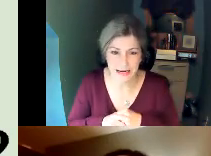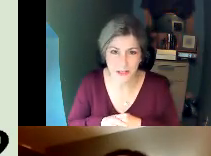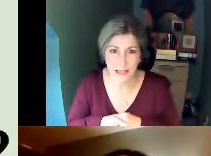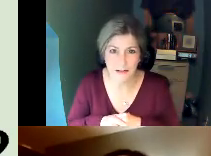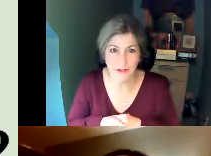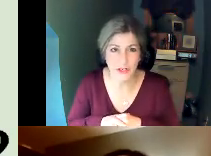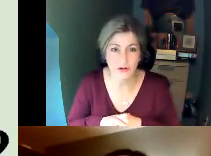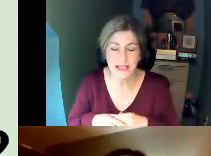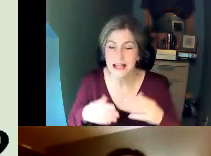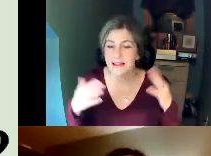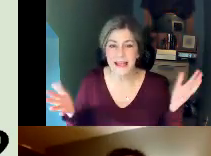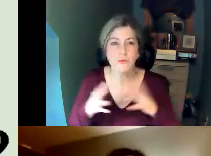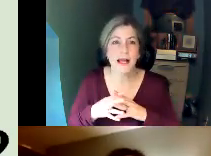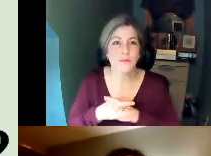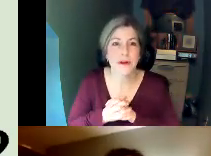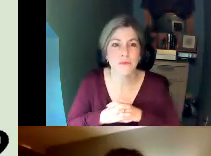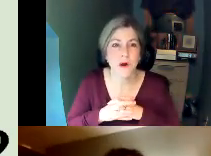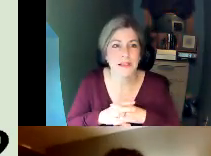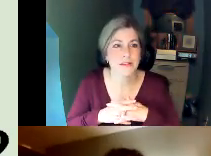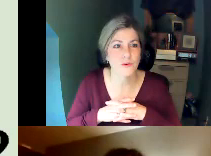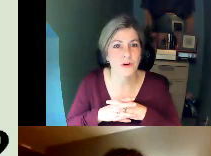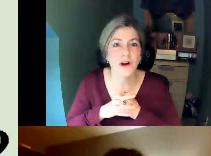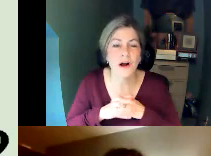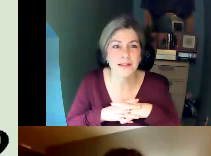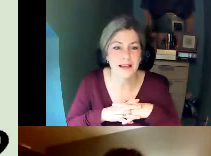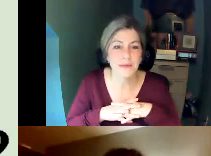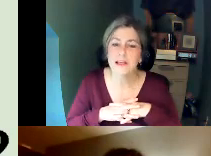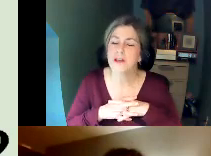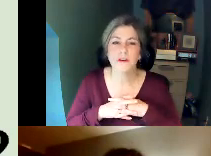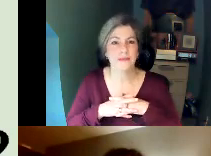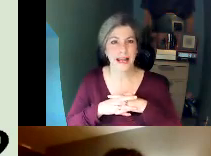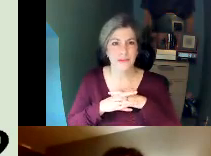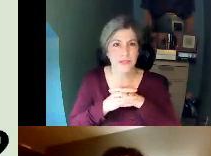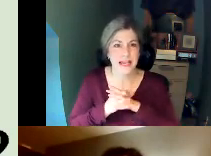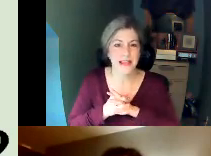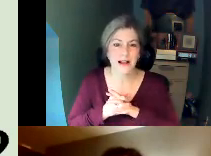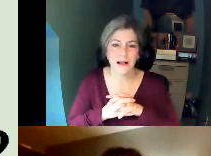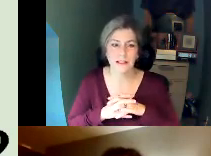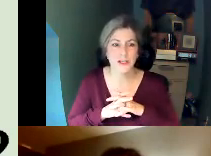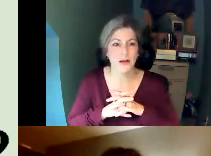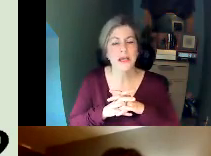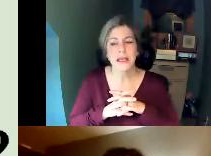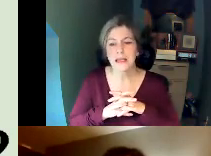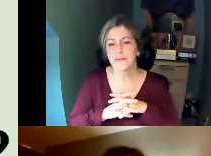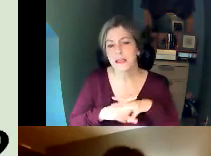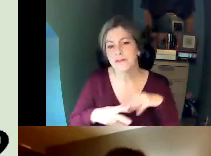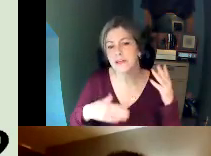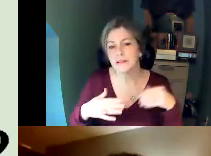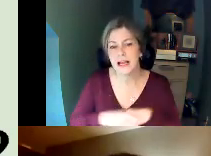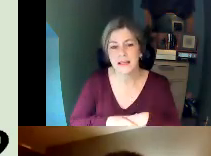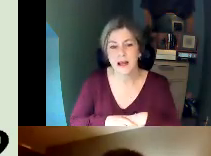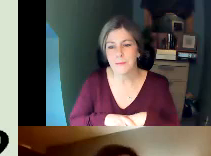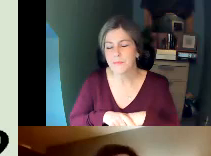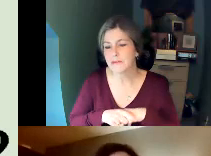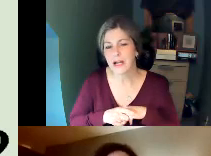about financial aid for students that they will help whoever walks in the door or calls them. You don't even have to attend that college. So if you